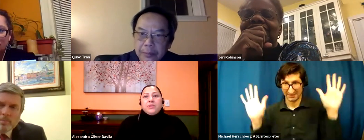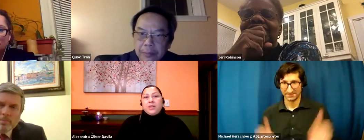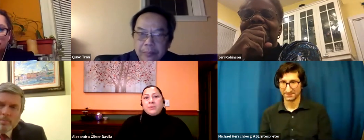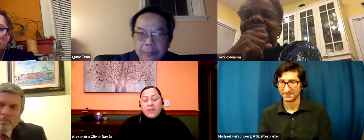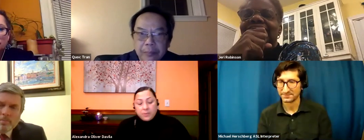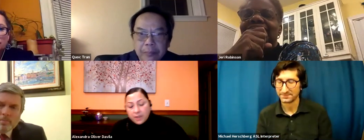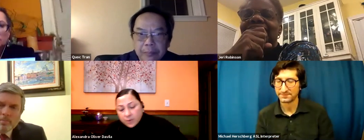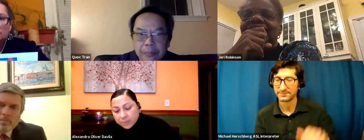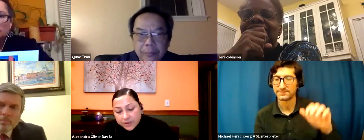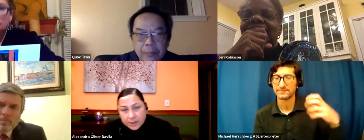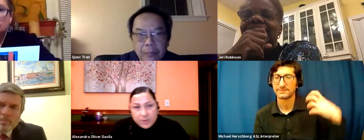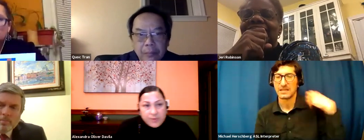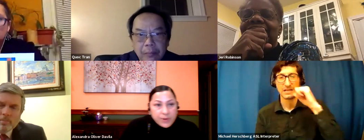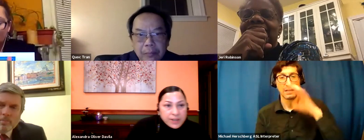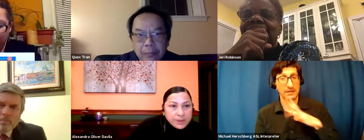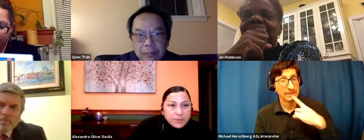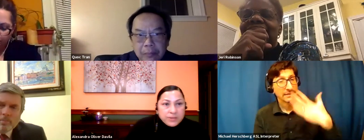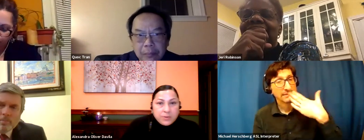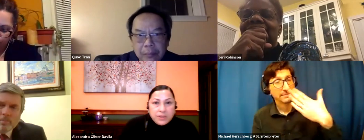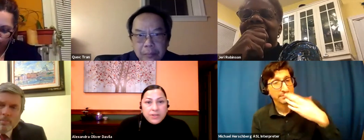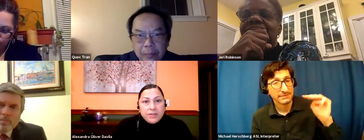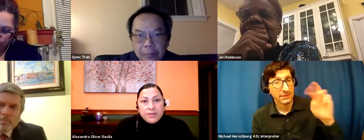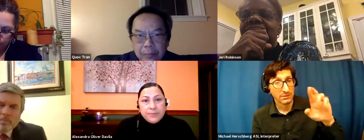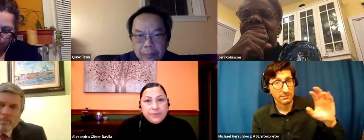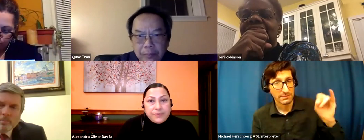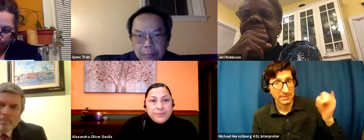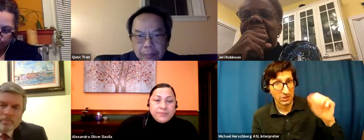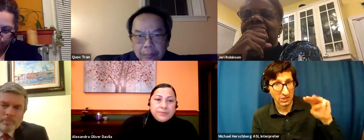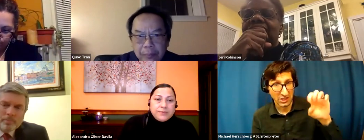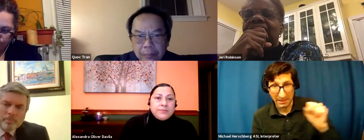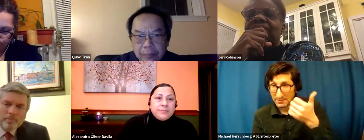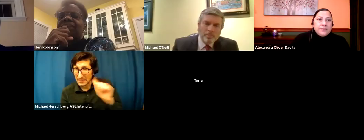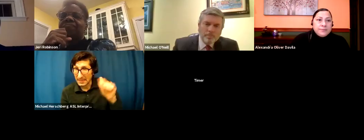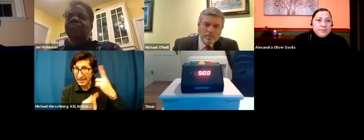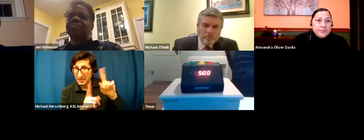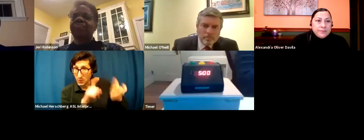Thank you, Mr. James. I will now open it up for anybody who has questions.